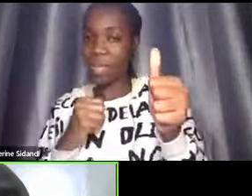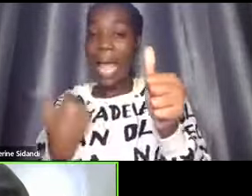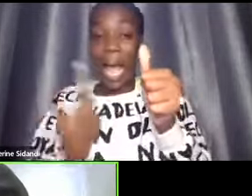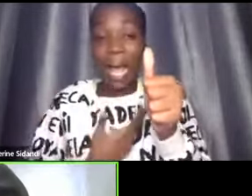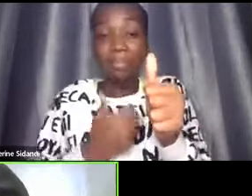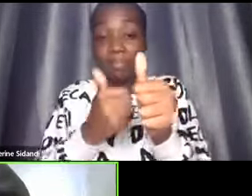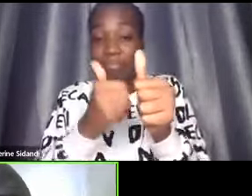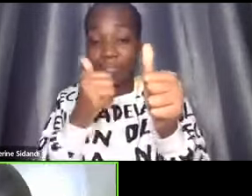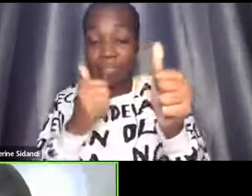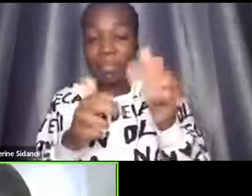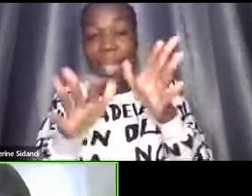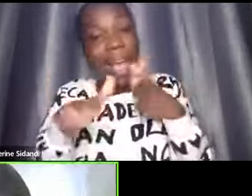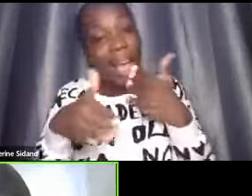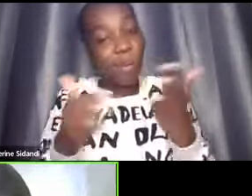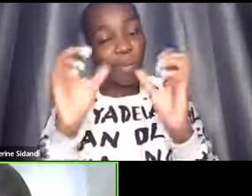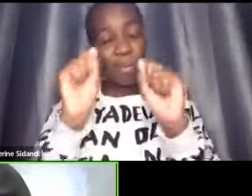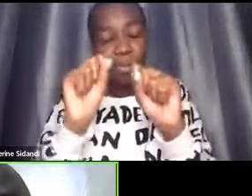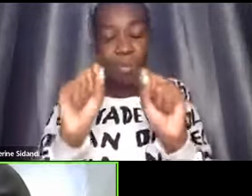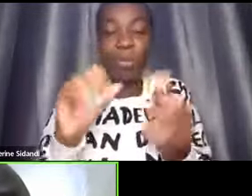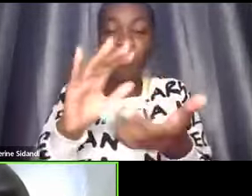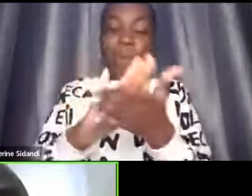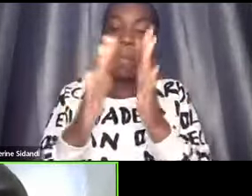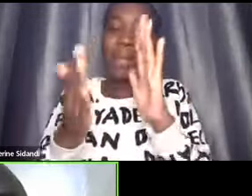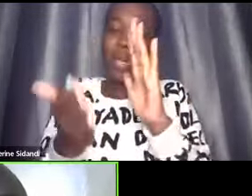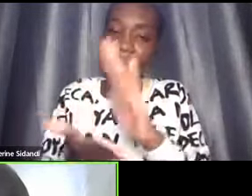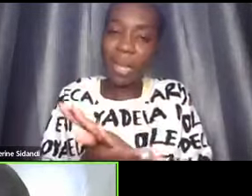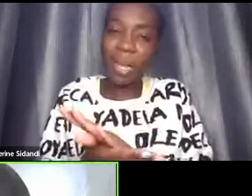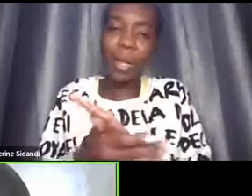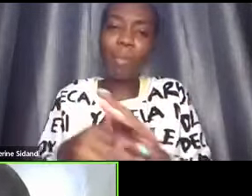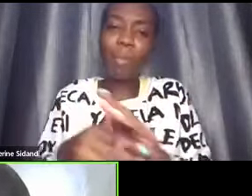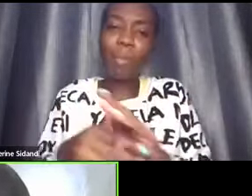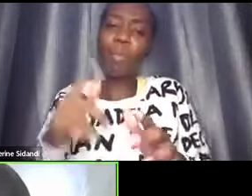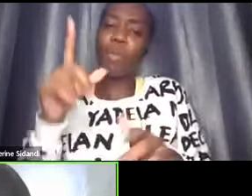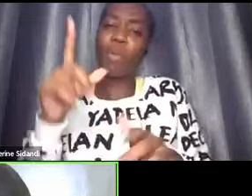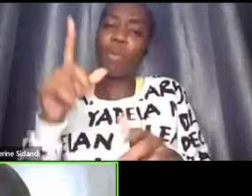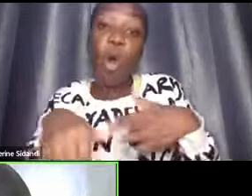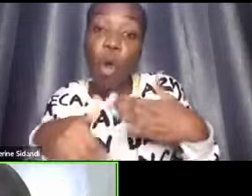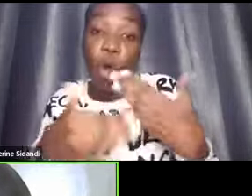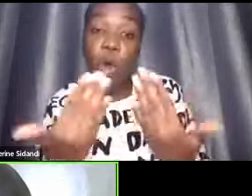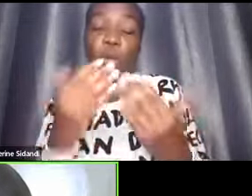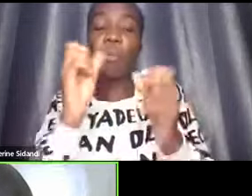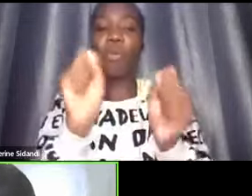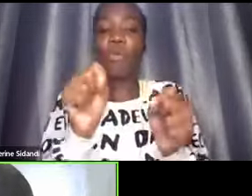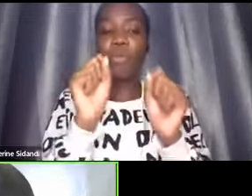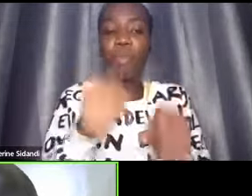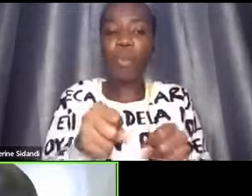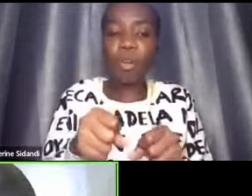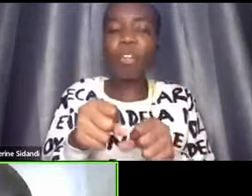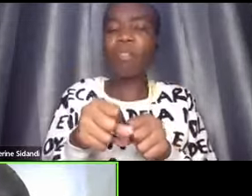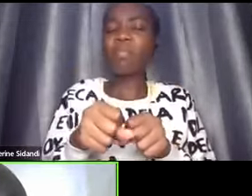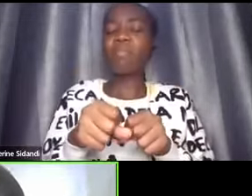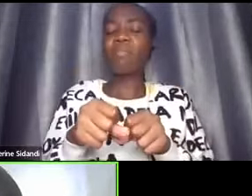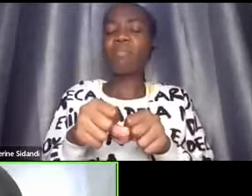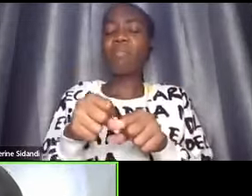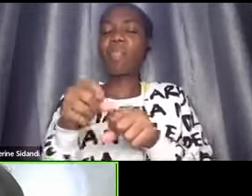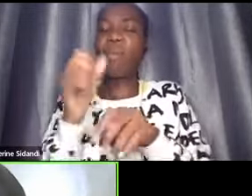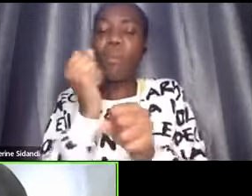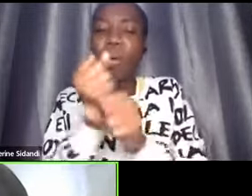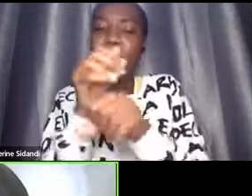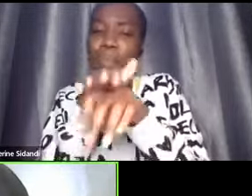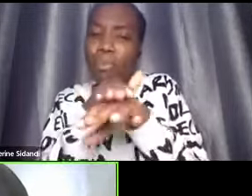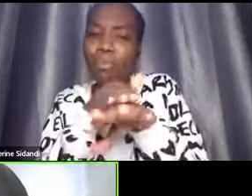can become defiant, or we can do what we call a go slow, or many other ways of